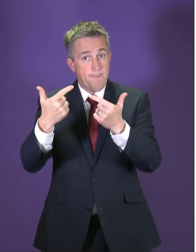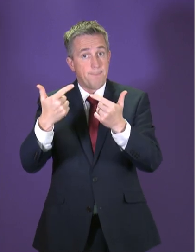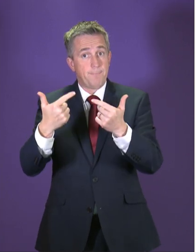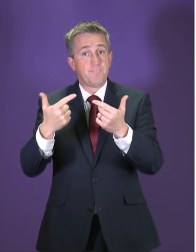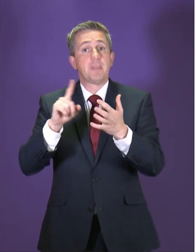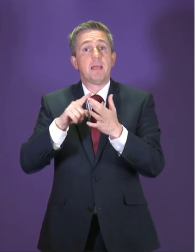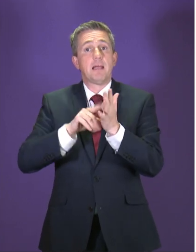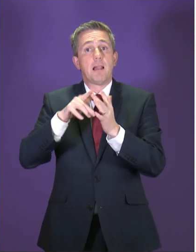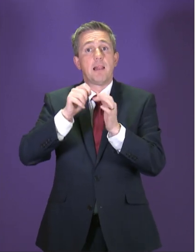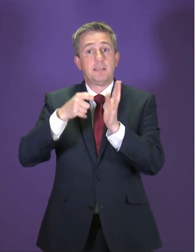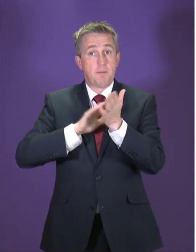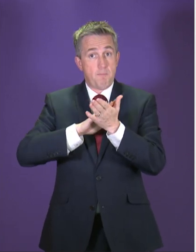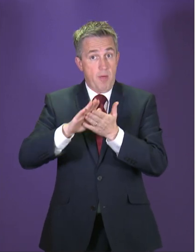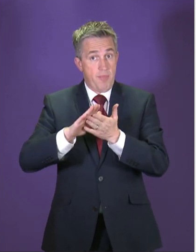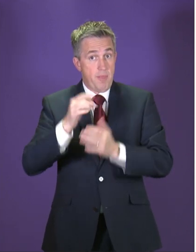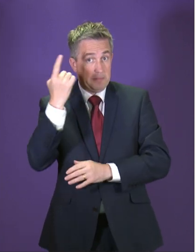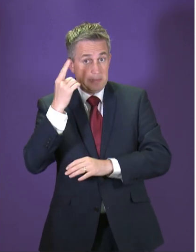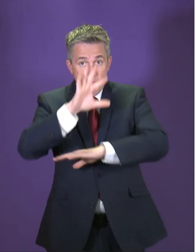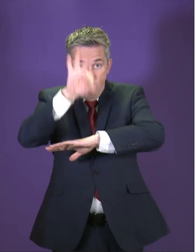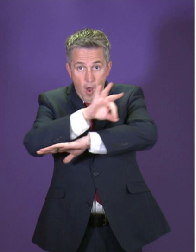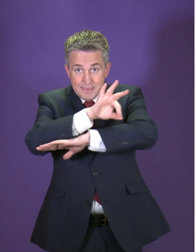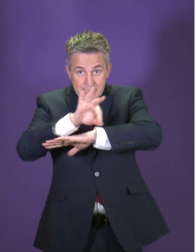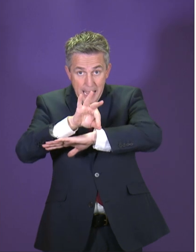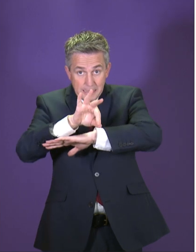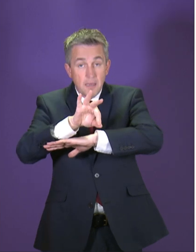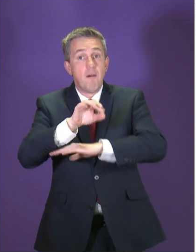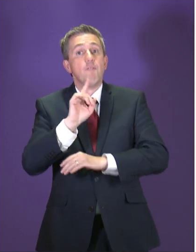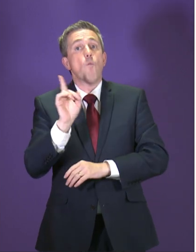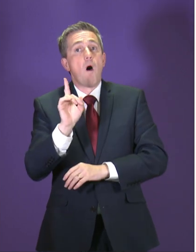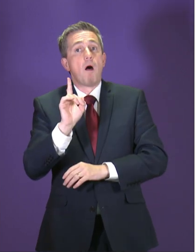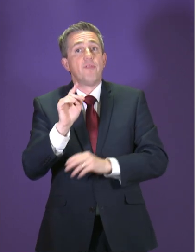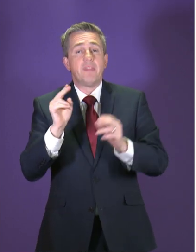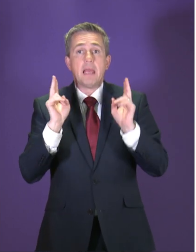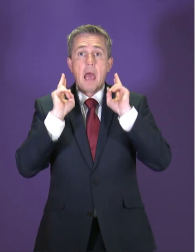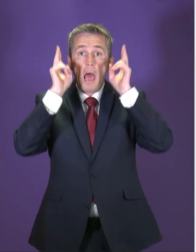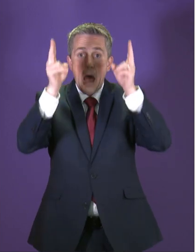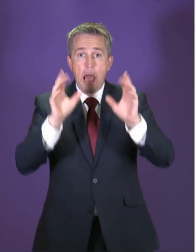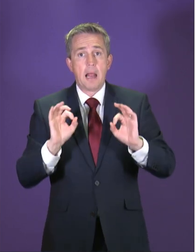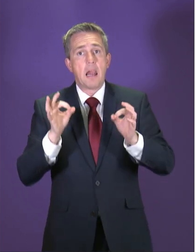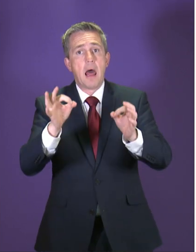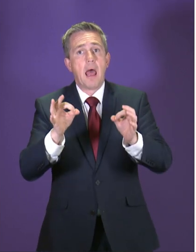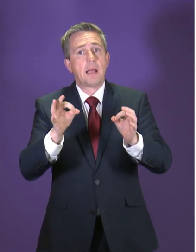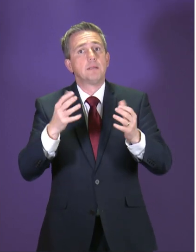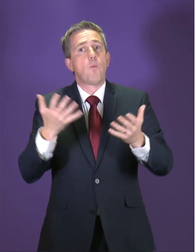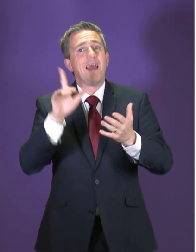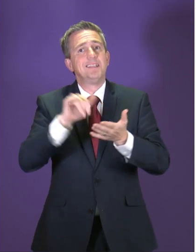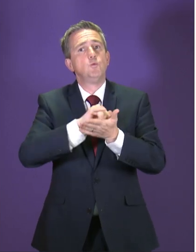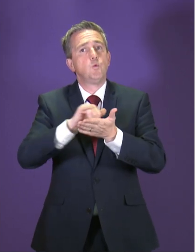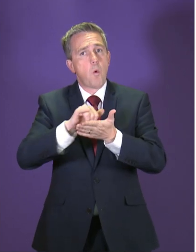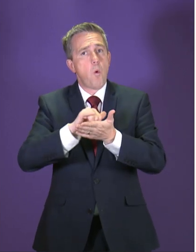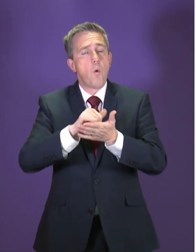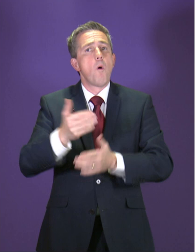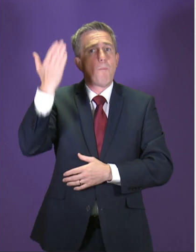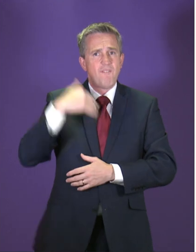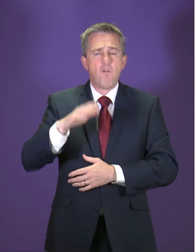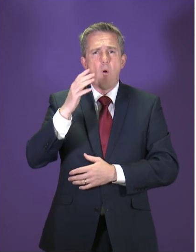Elizabeth is the architect responsible for the renovation and reclaiming of the High Line in New York, which was a previously disused